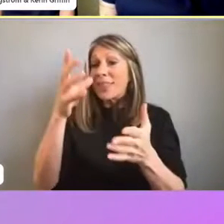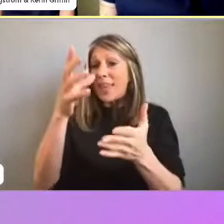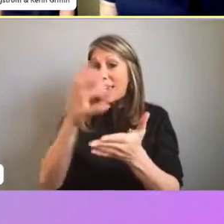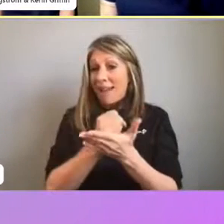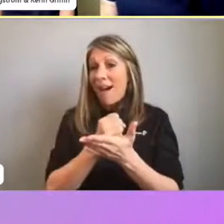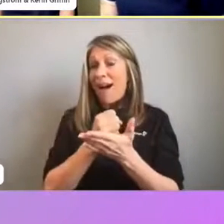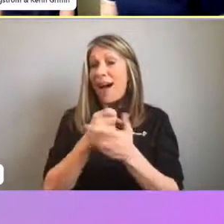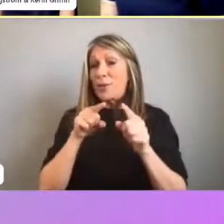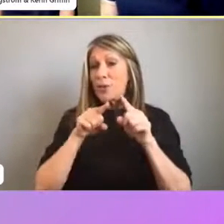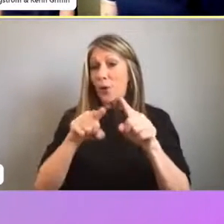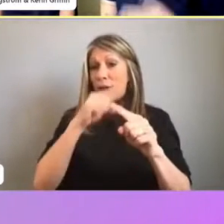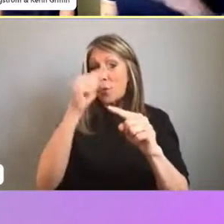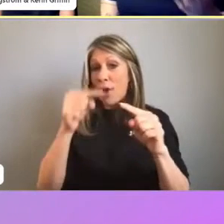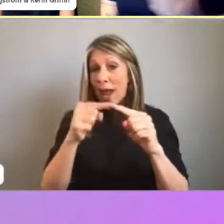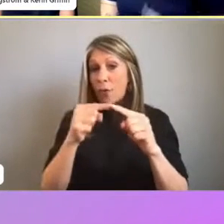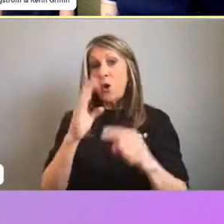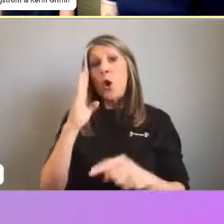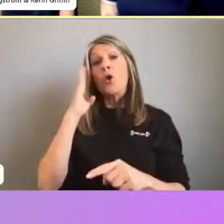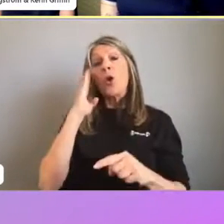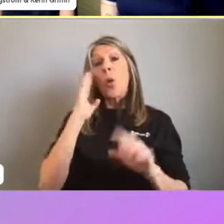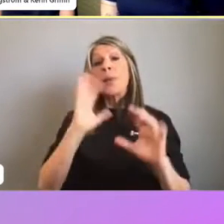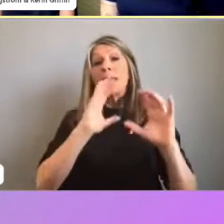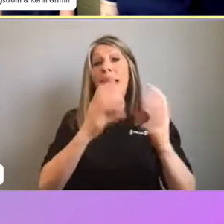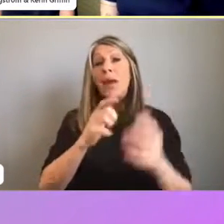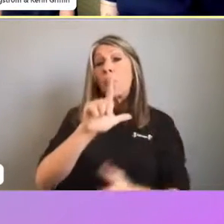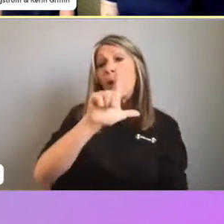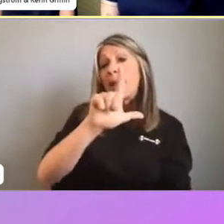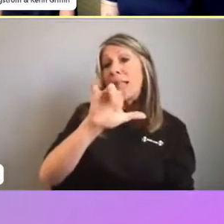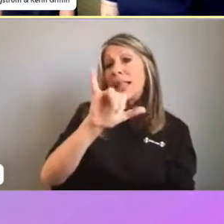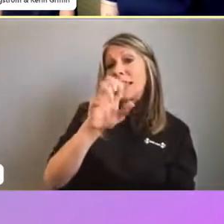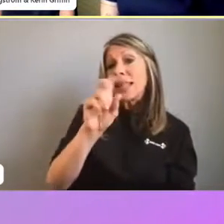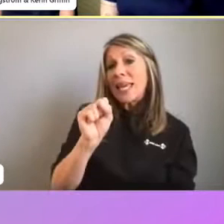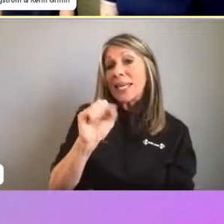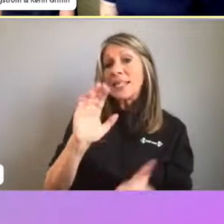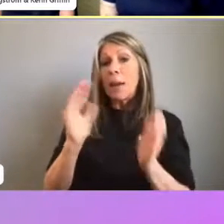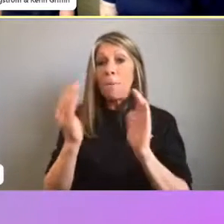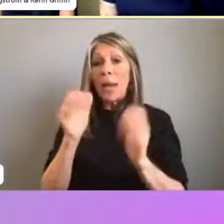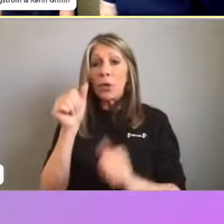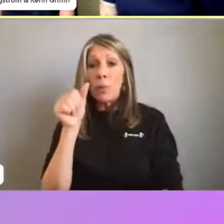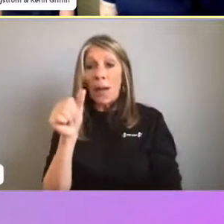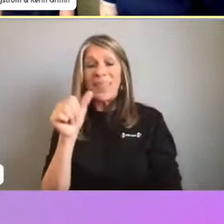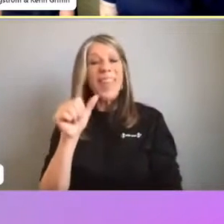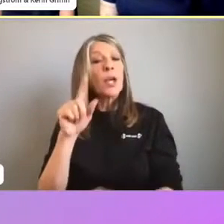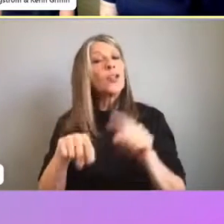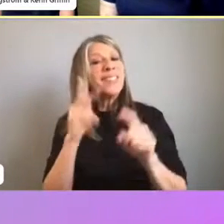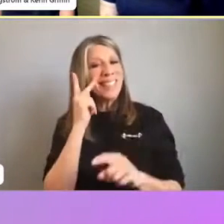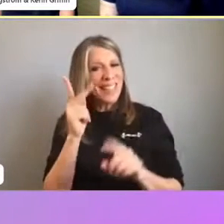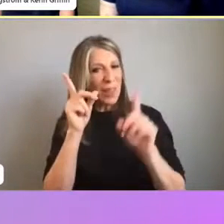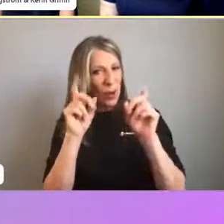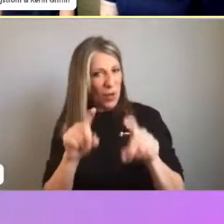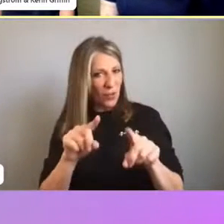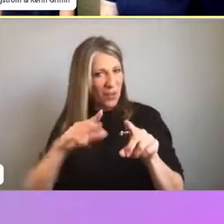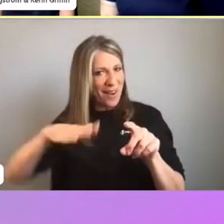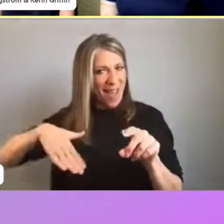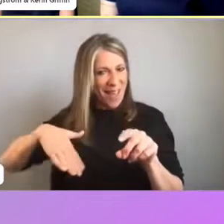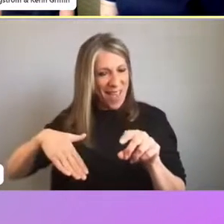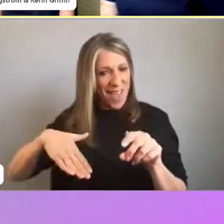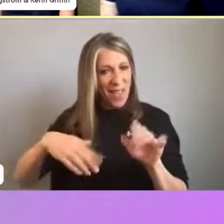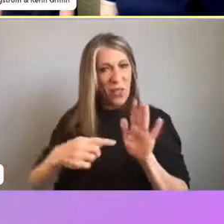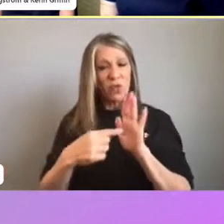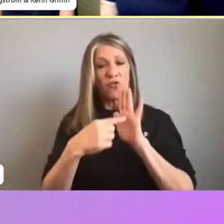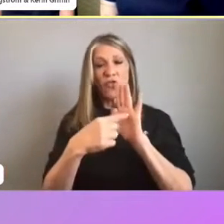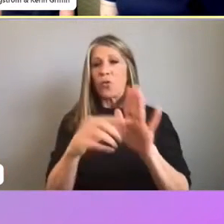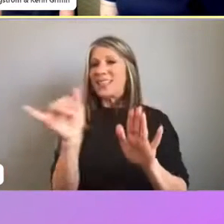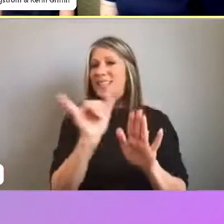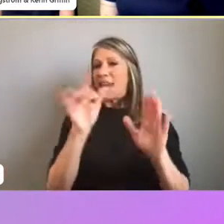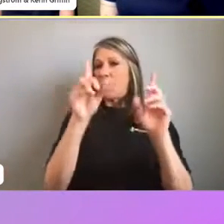rounds, knowing the category of links versus buttons, but they couldn't see the question yet. We displayed the same